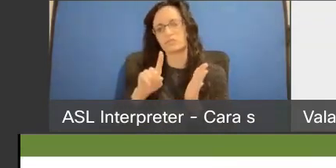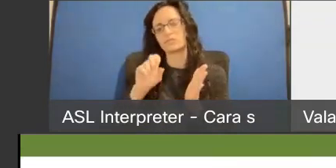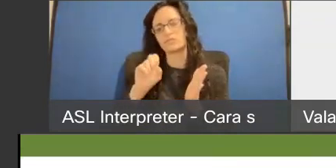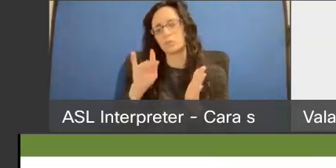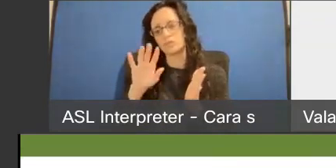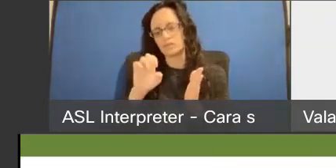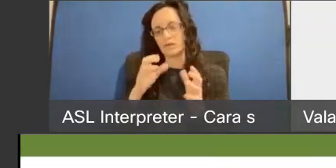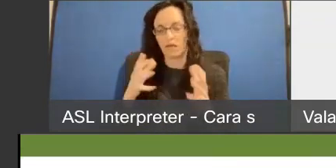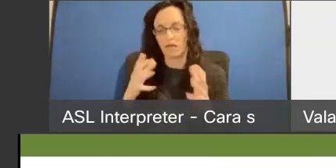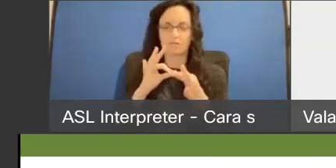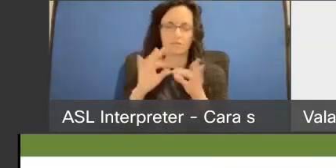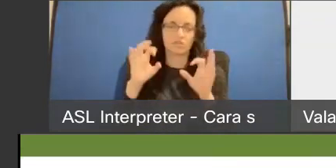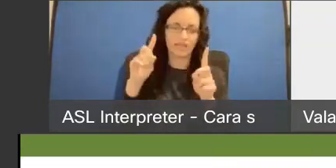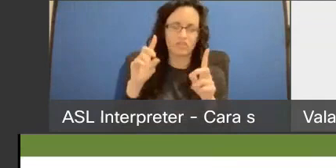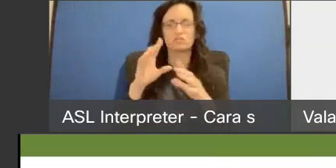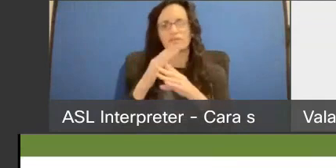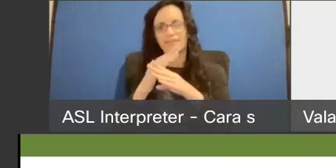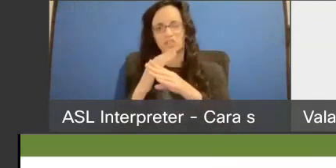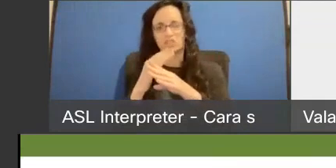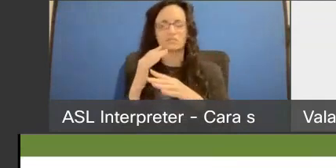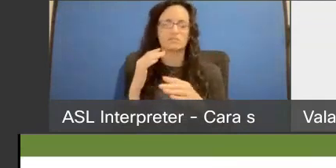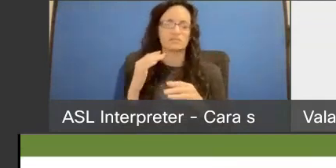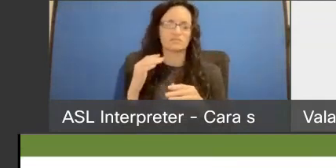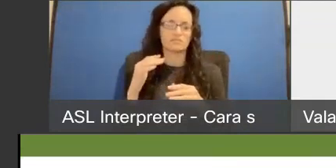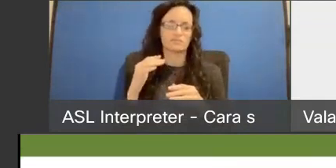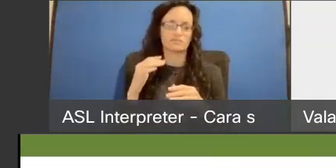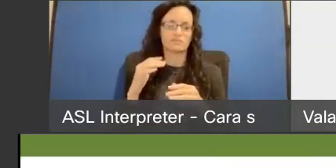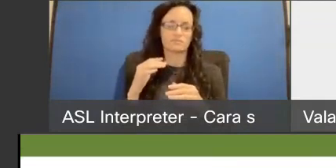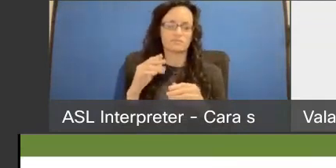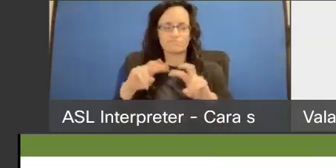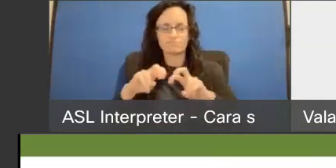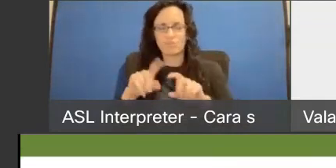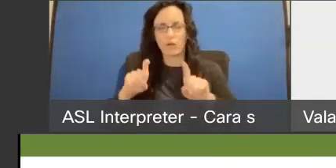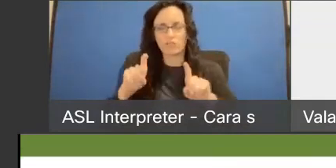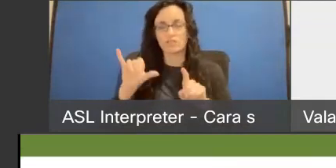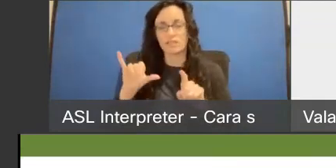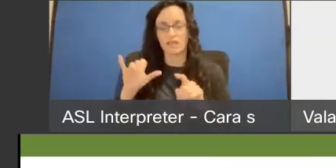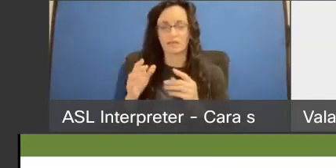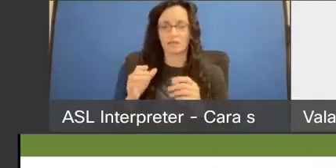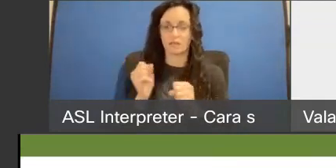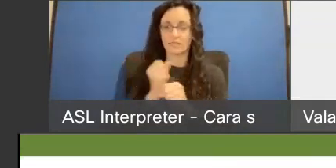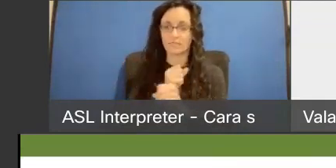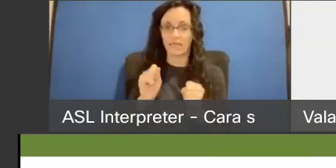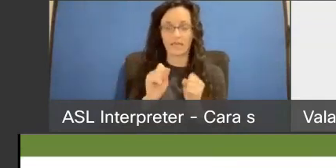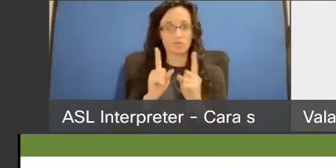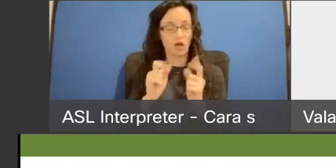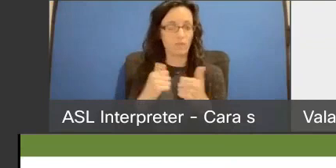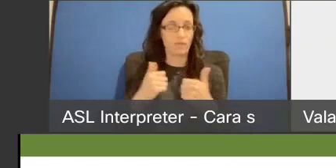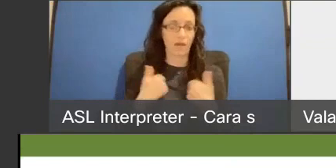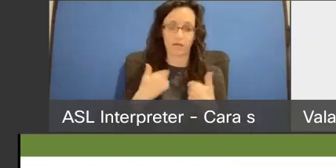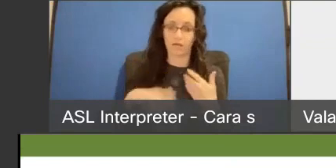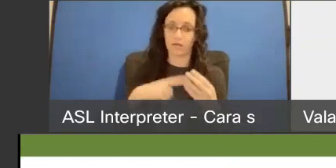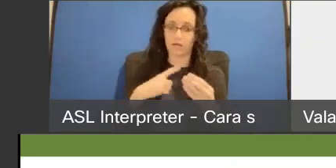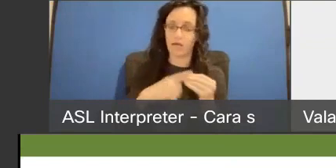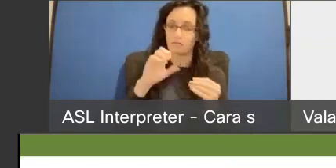and prevention, and looking at questions like, is it safe to talk with younger people about suicide? And the answer is yes. It